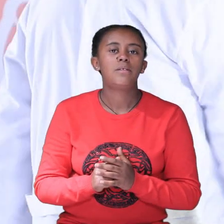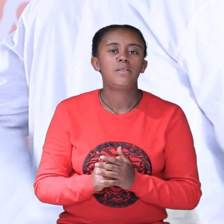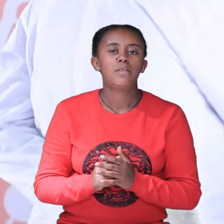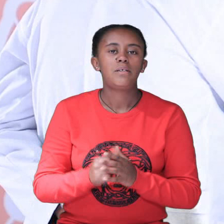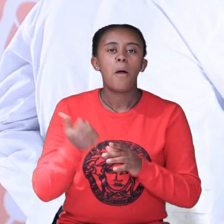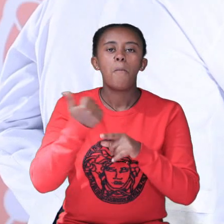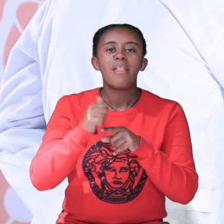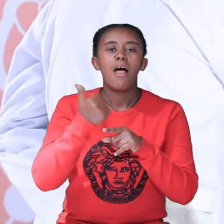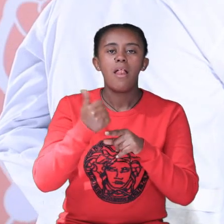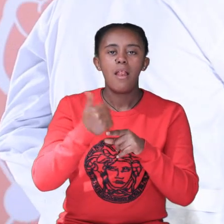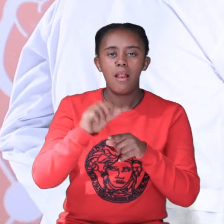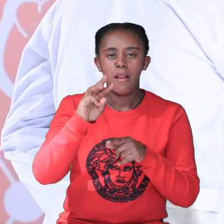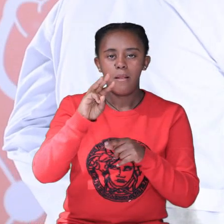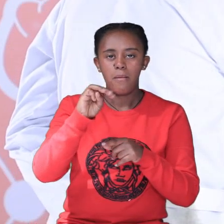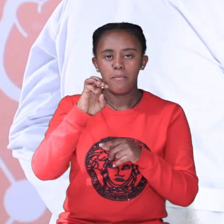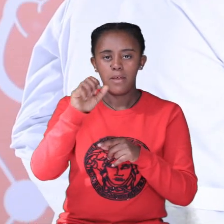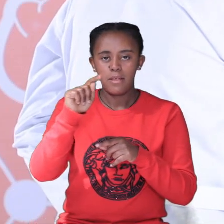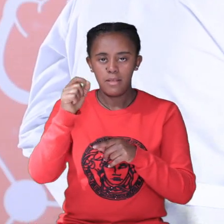metal,